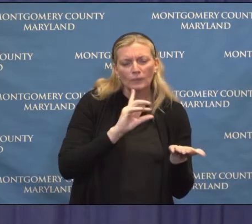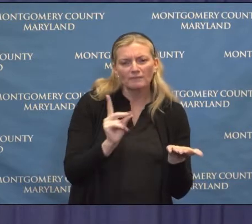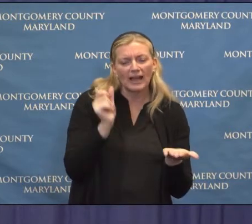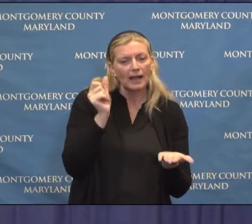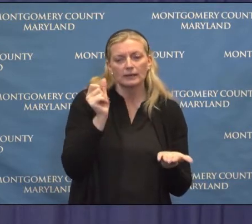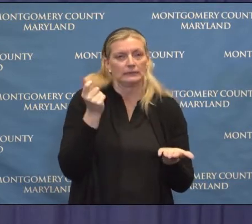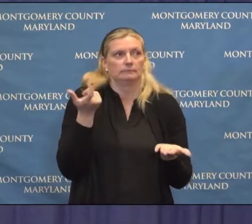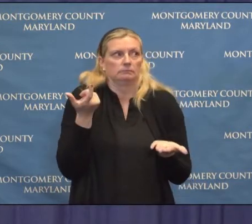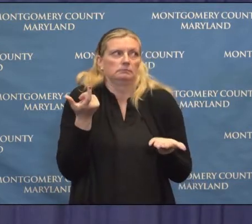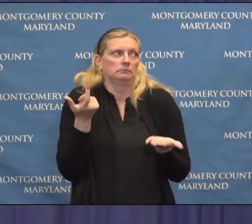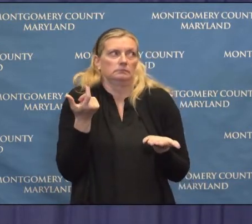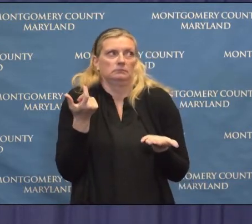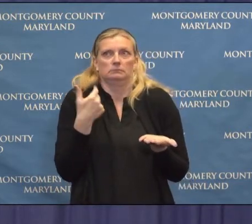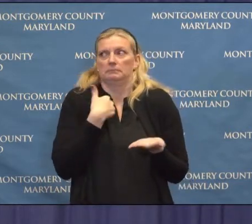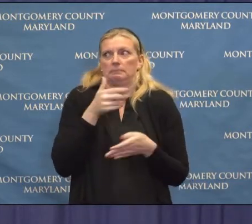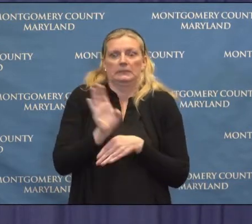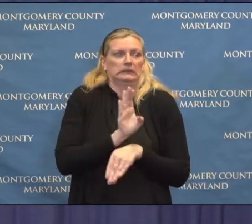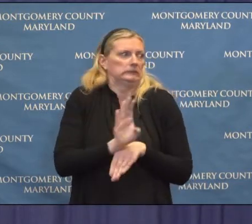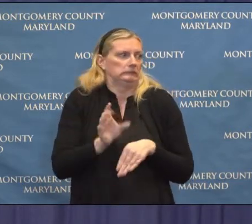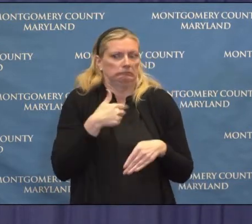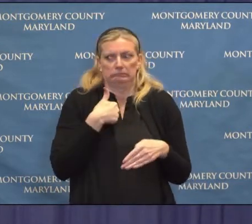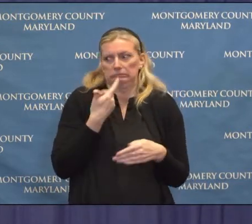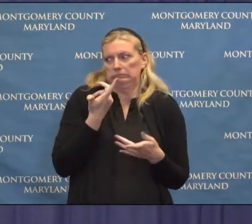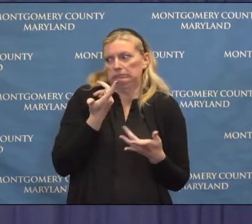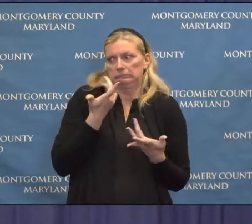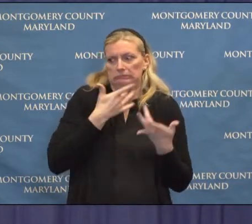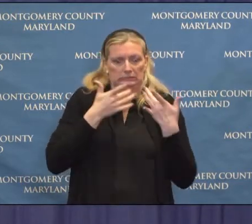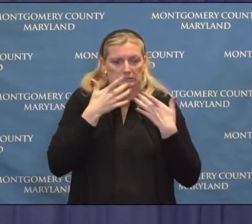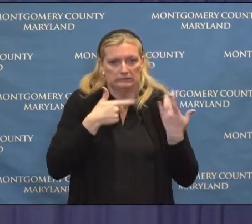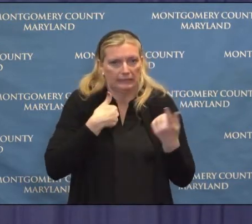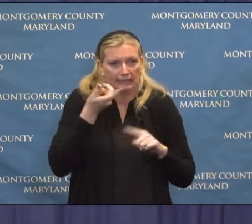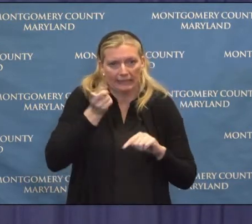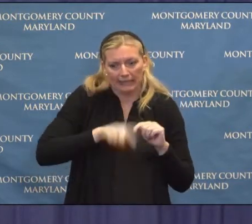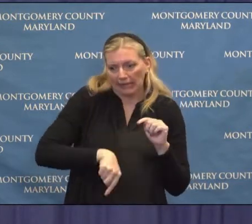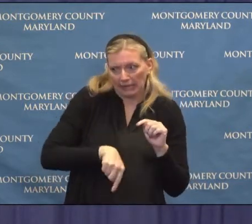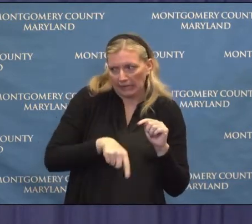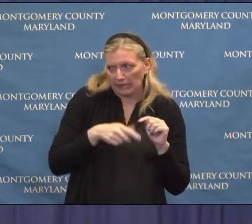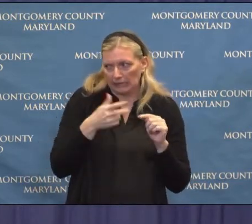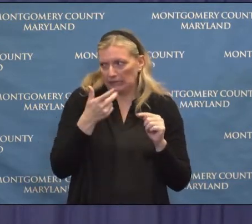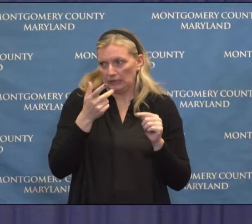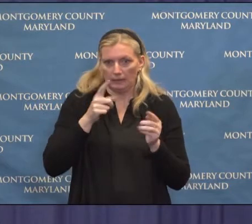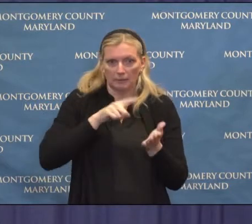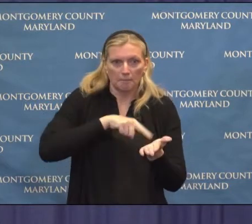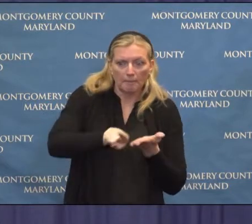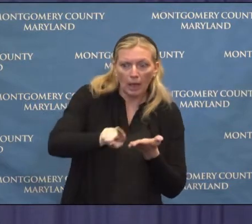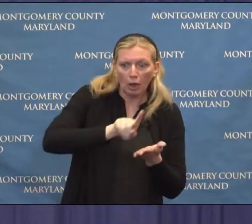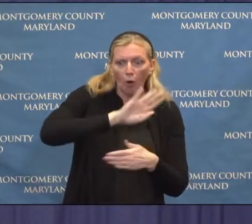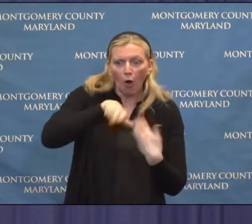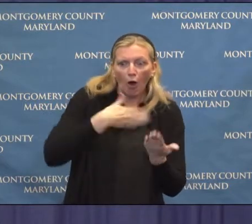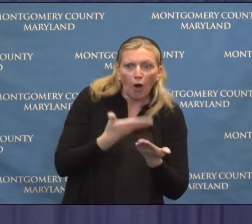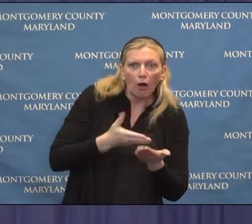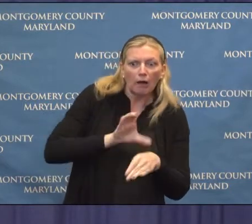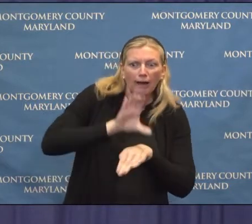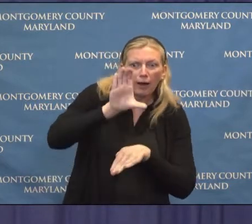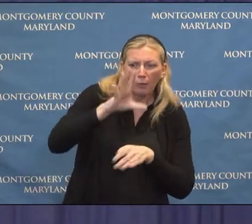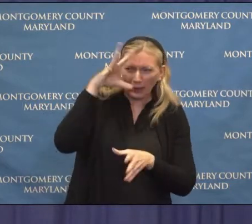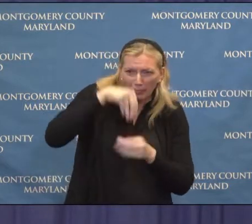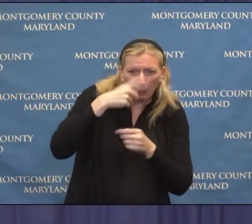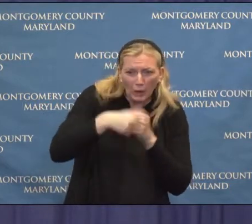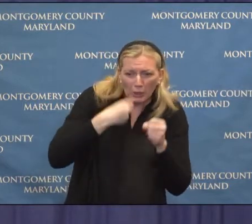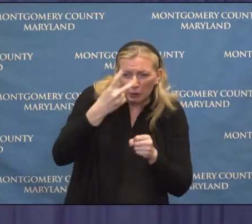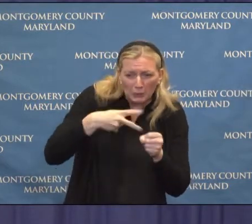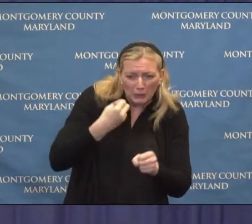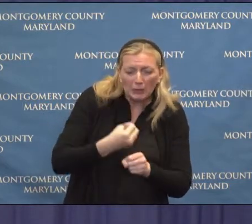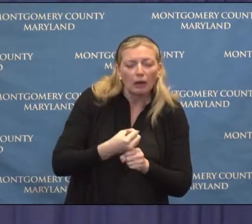businesses don't have the kind of margins that would let them pay back for all the losses they had in the space of a year or two. So